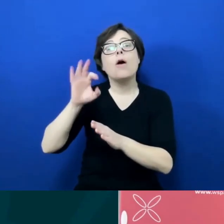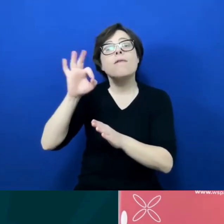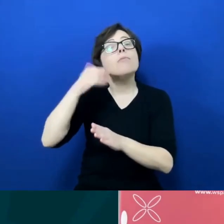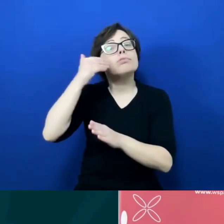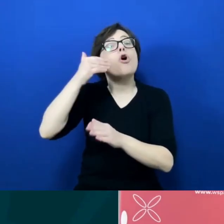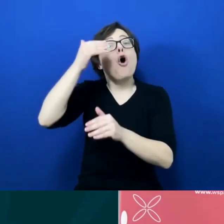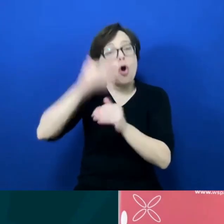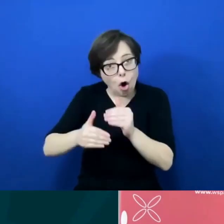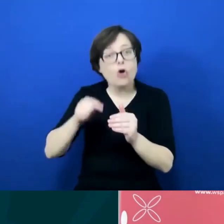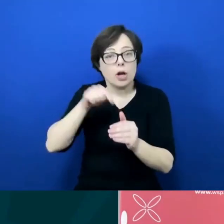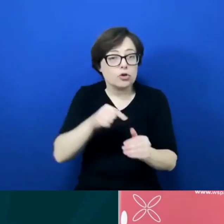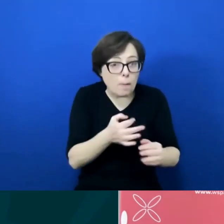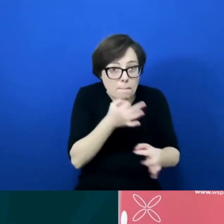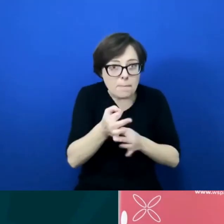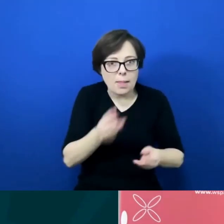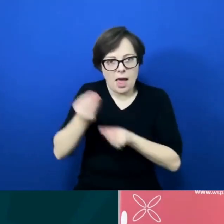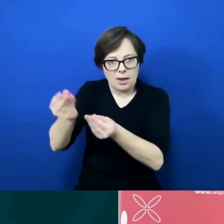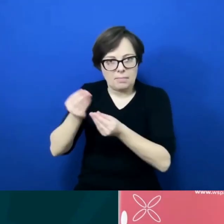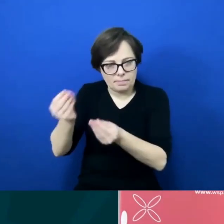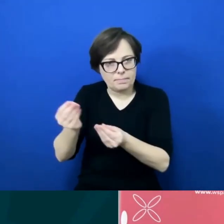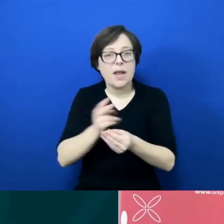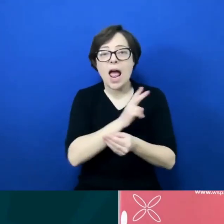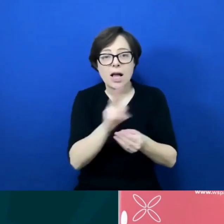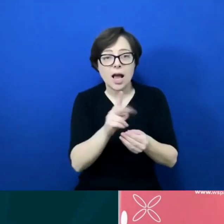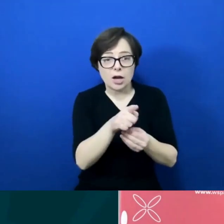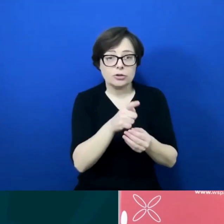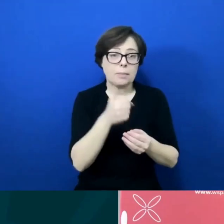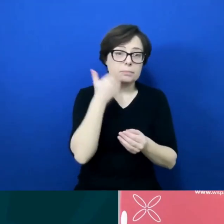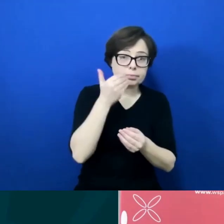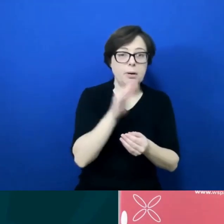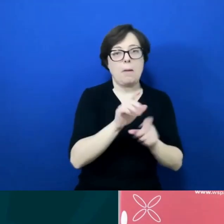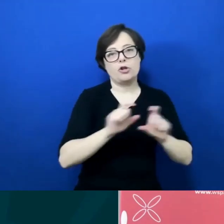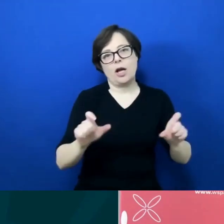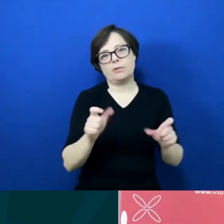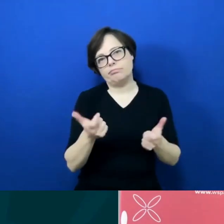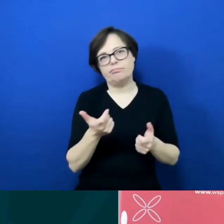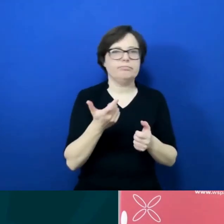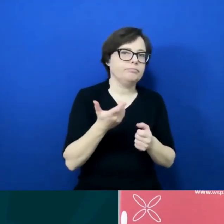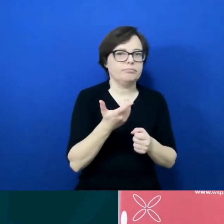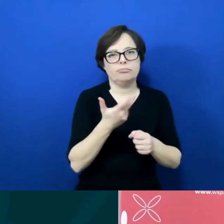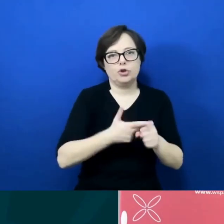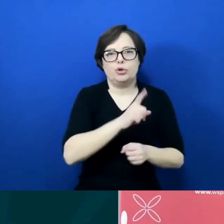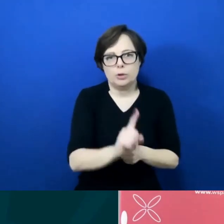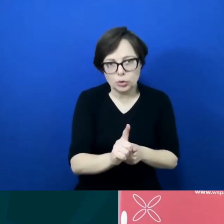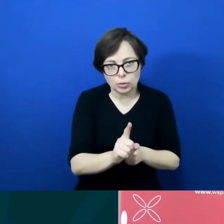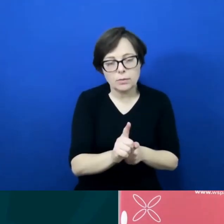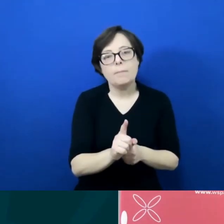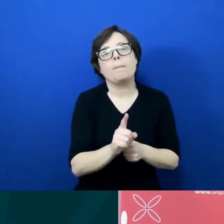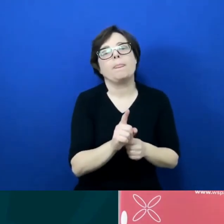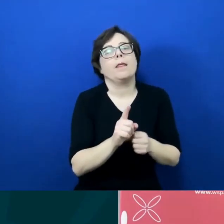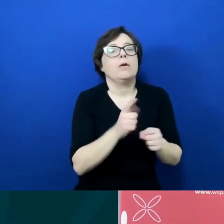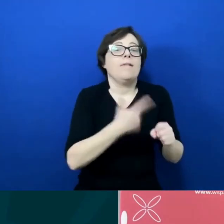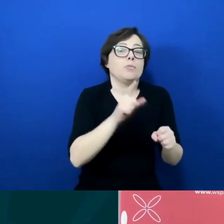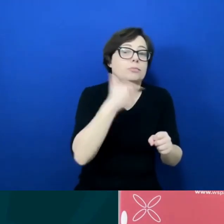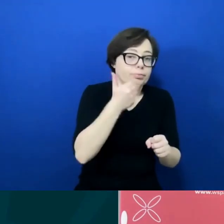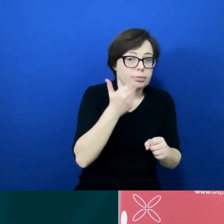forwarding them to the panelists, and in the end of the session, I believe we have half an hour for each part, and the last, let's say, 10